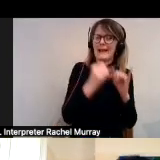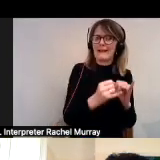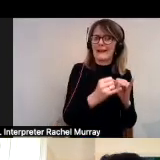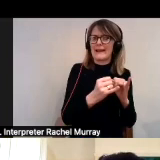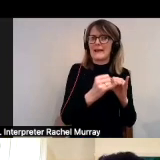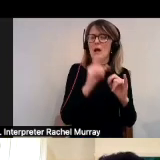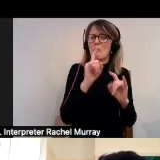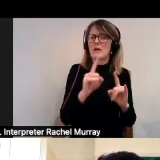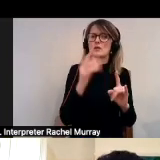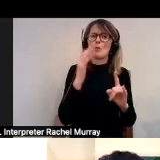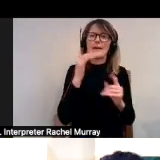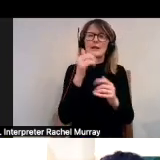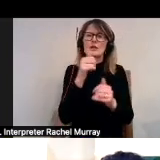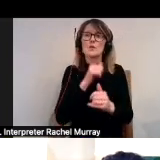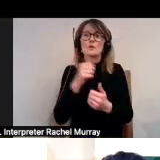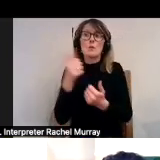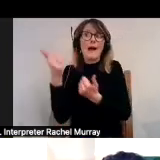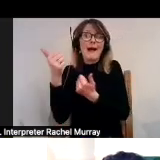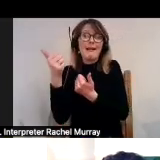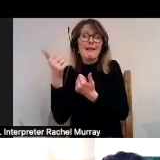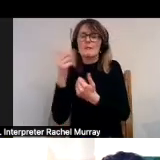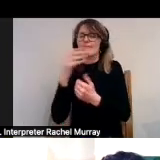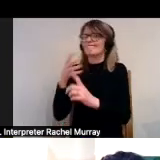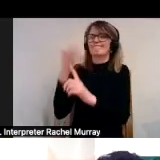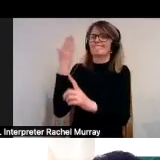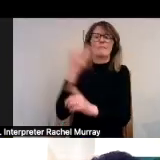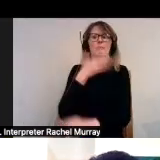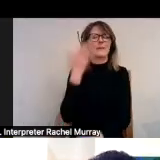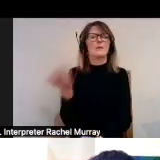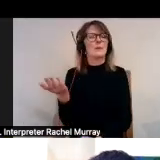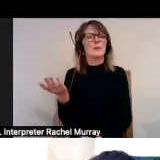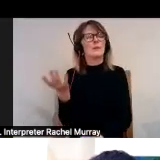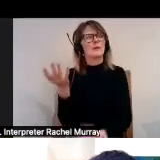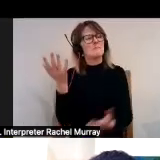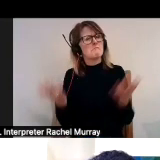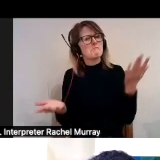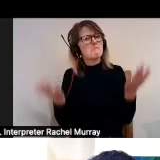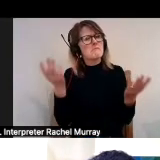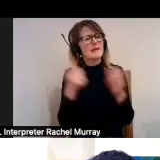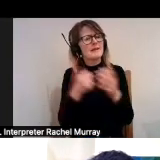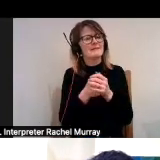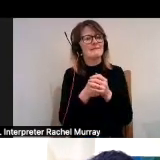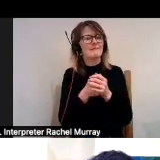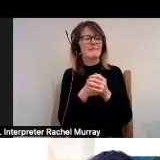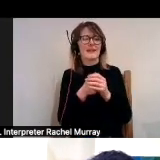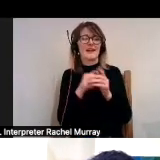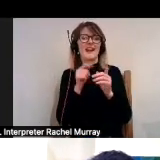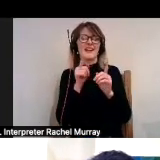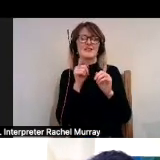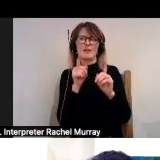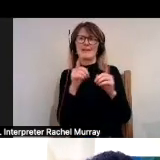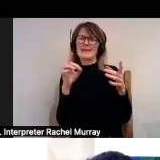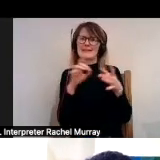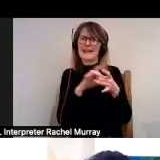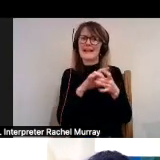well. So I guess this is touching to the predominant view in all of the literature, the different strands of literature and